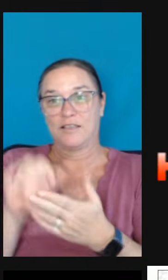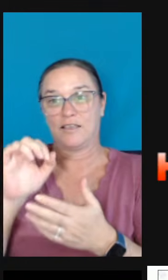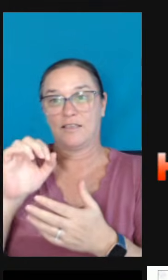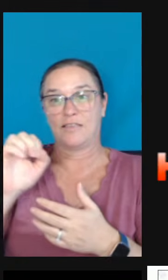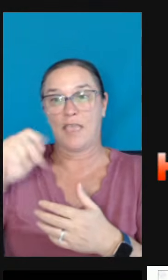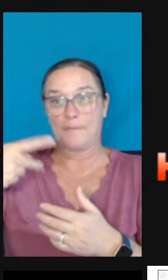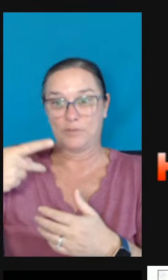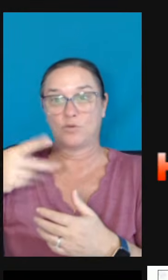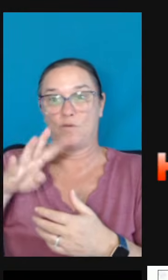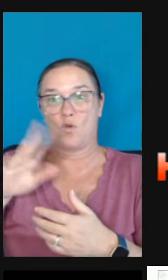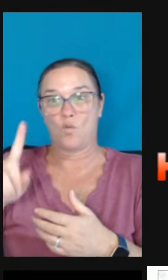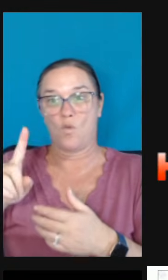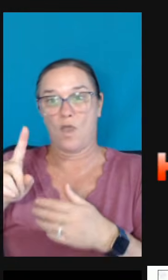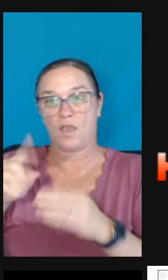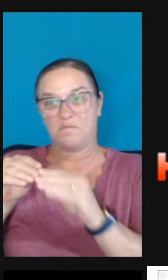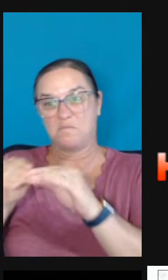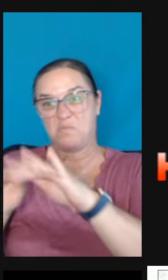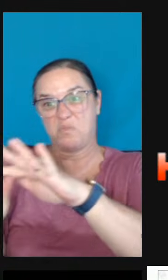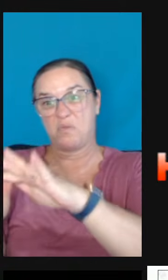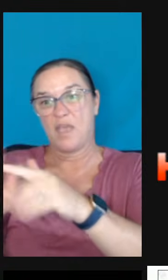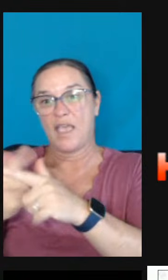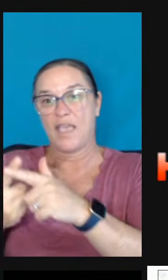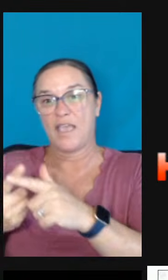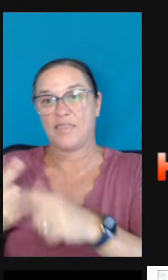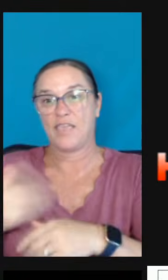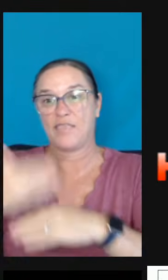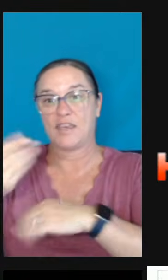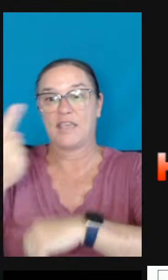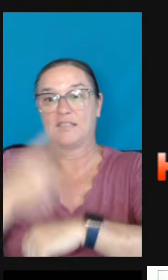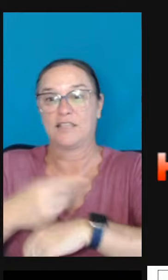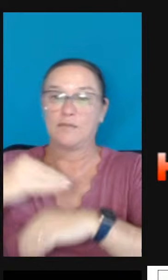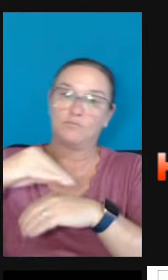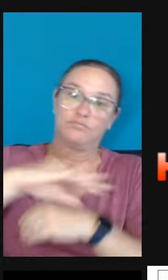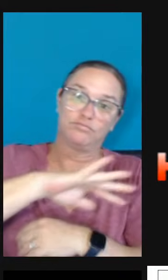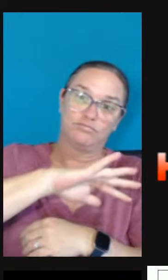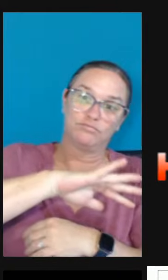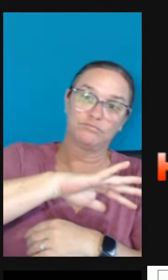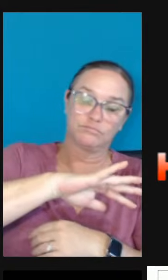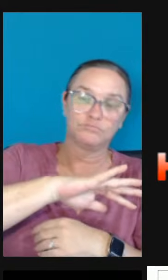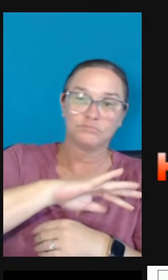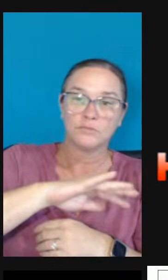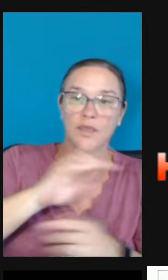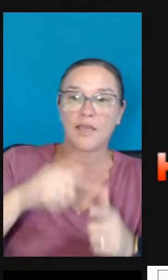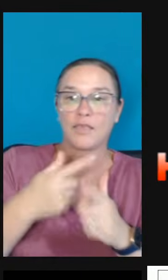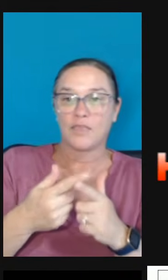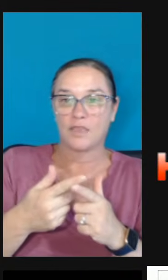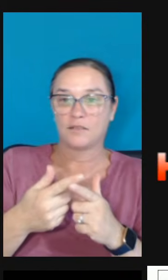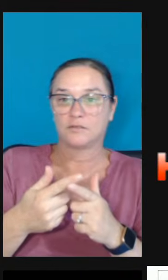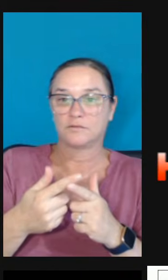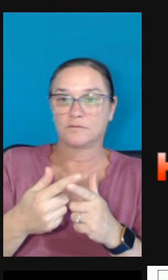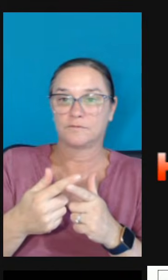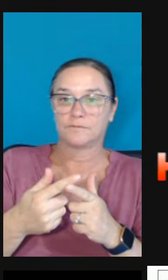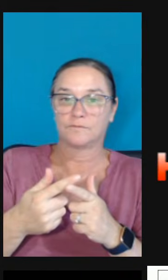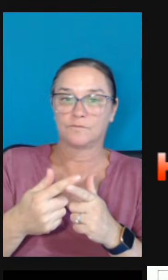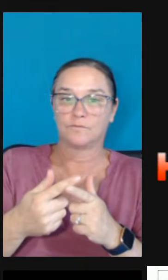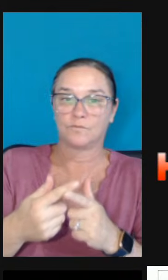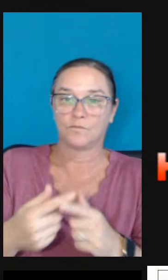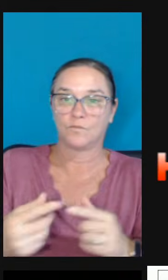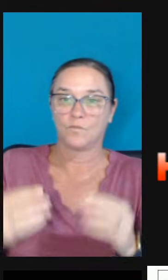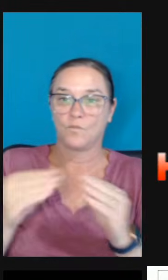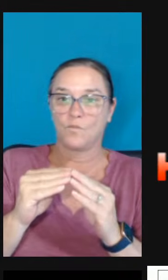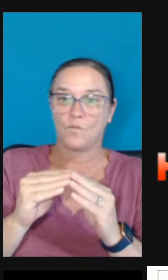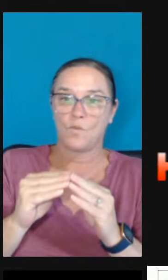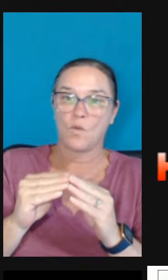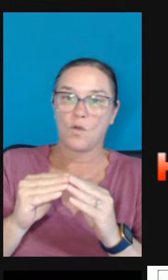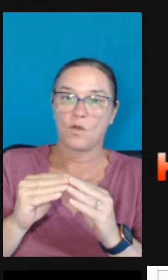there. The day after, it's more in the southwest part. Then it goes more to the sky, more to the